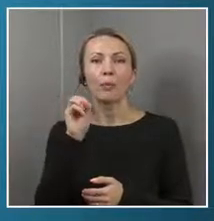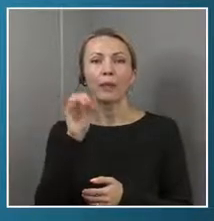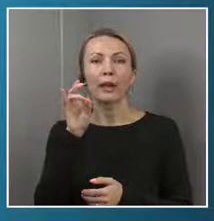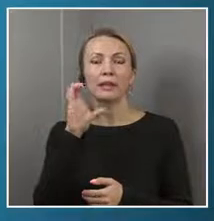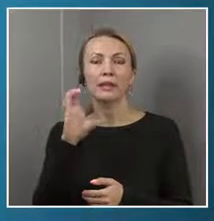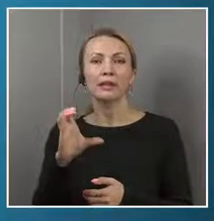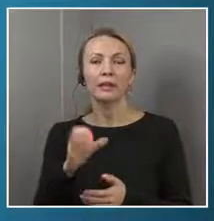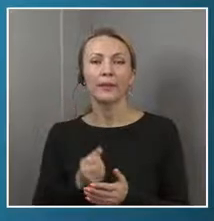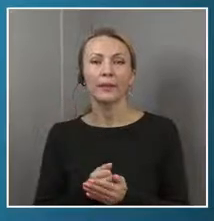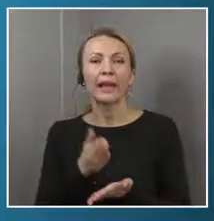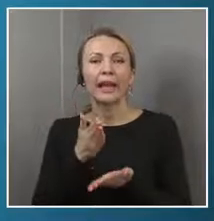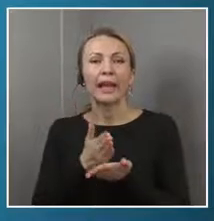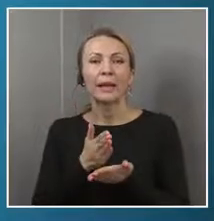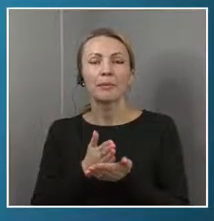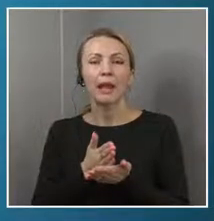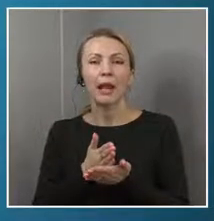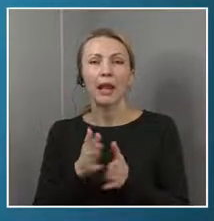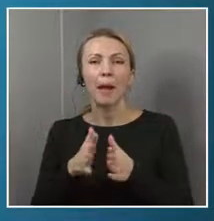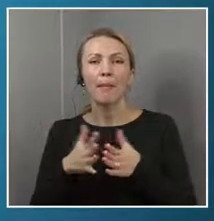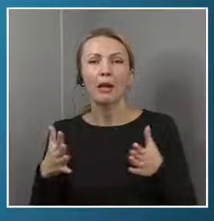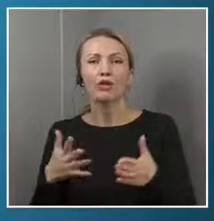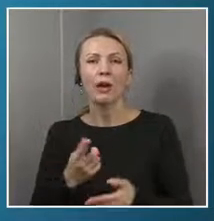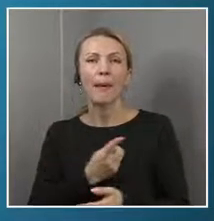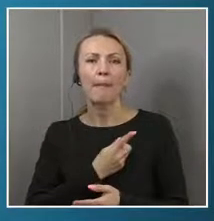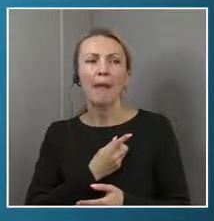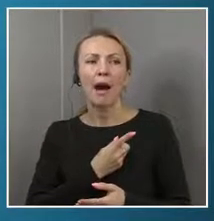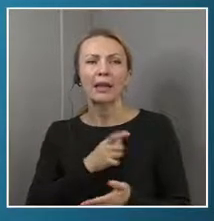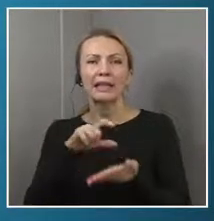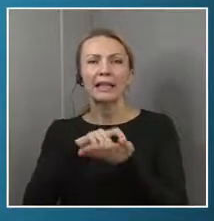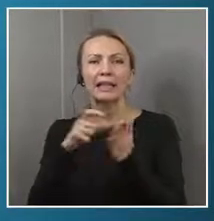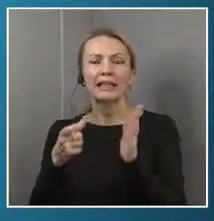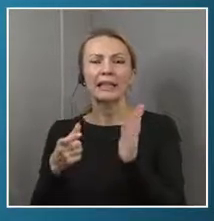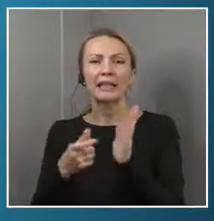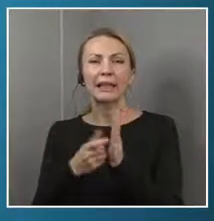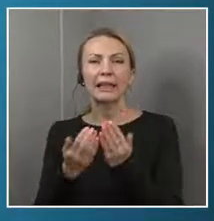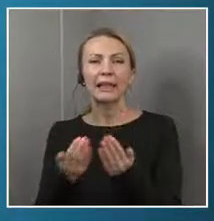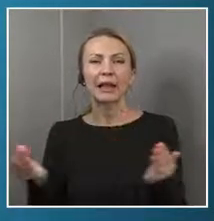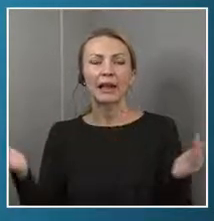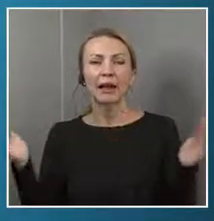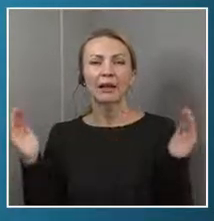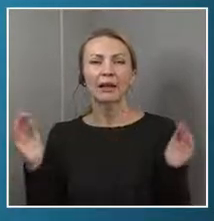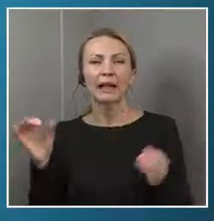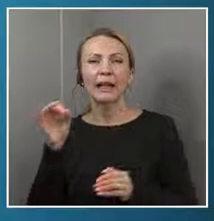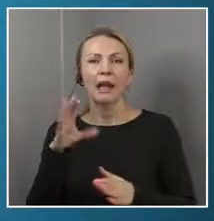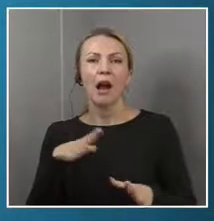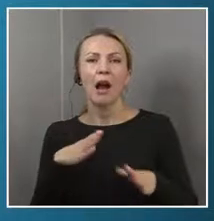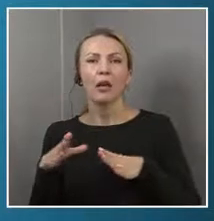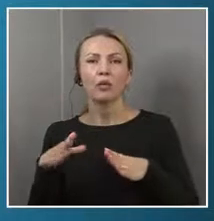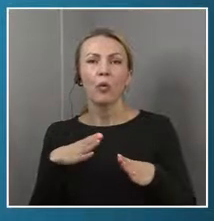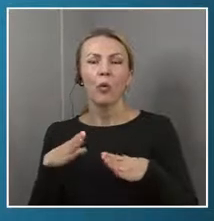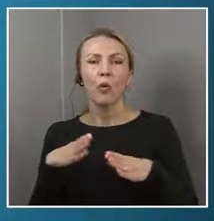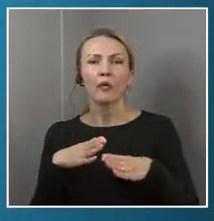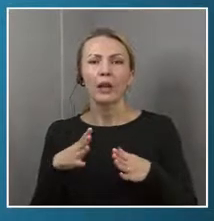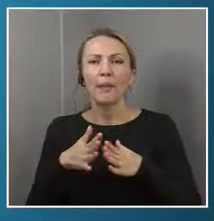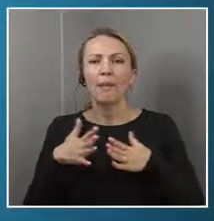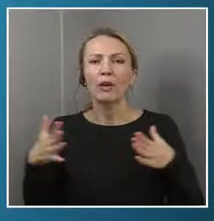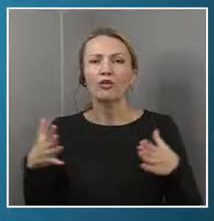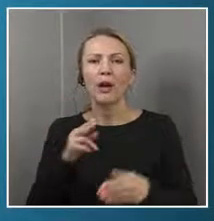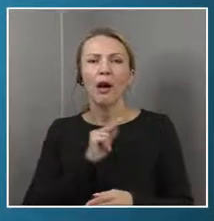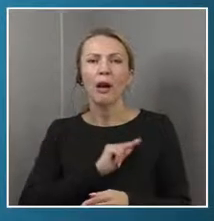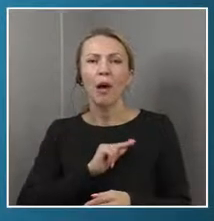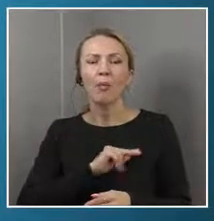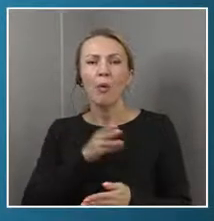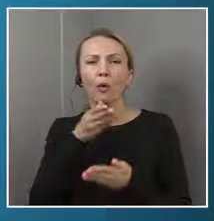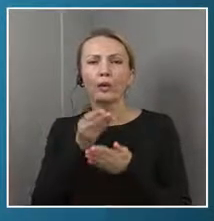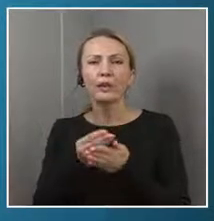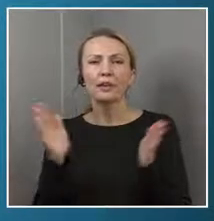to preparing parade floats for the triumphal entry of Cardinal Infante Ferdinand in 1634.